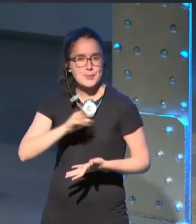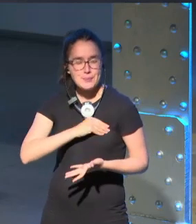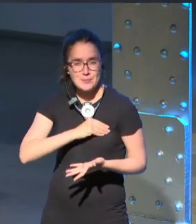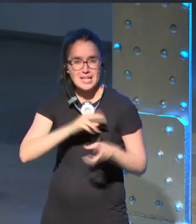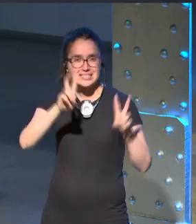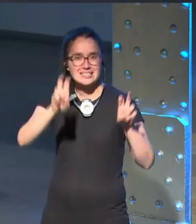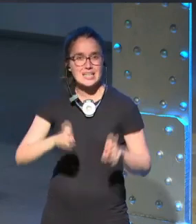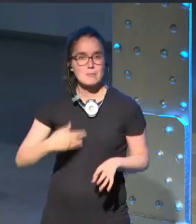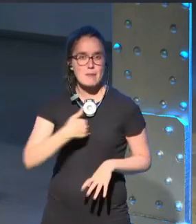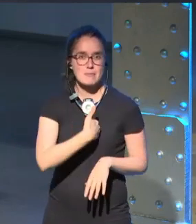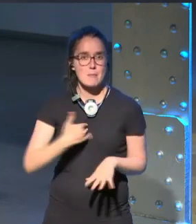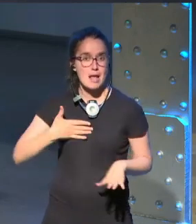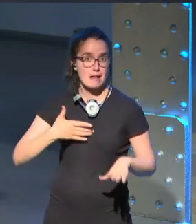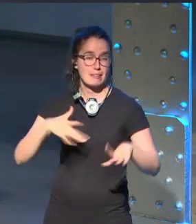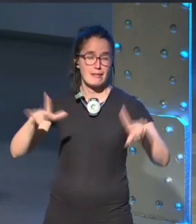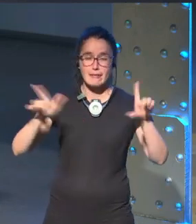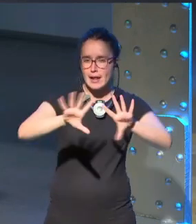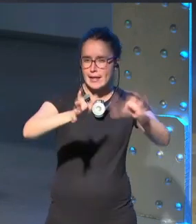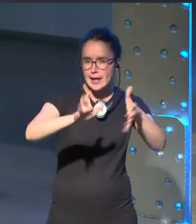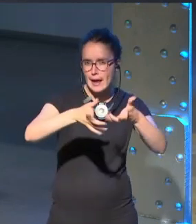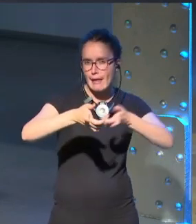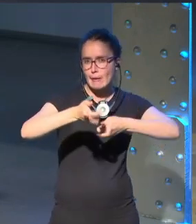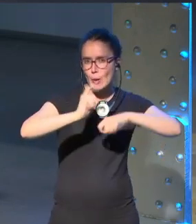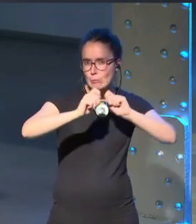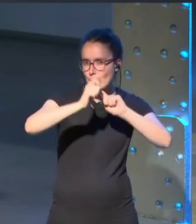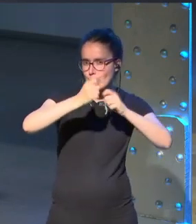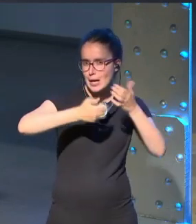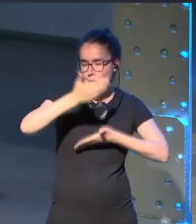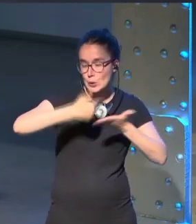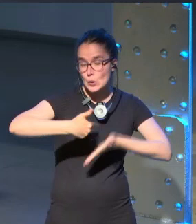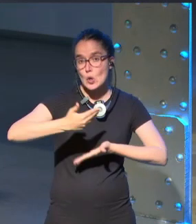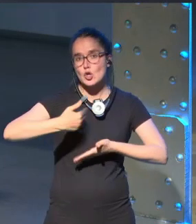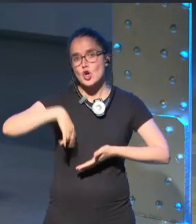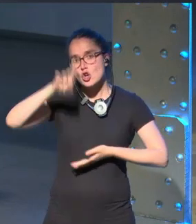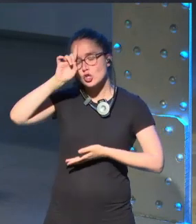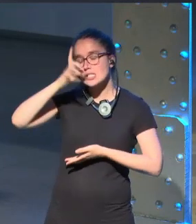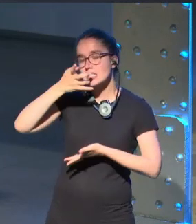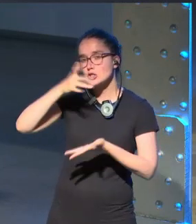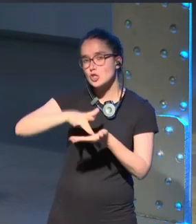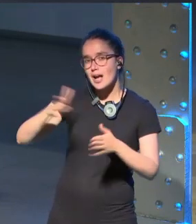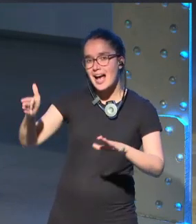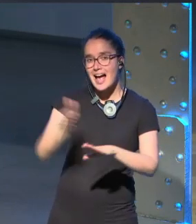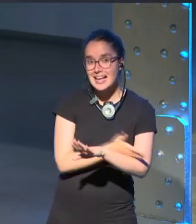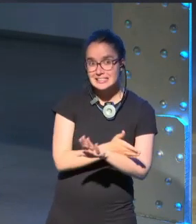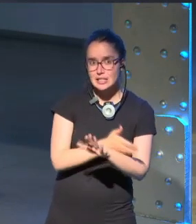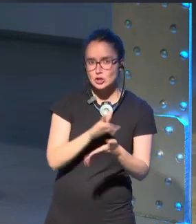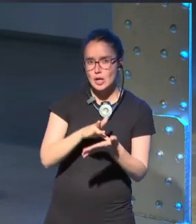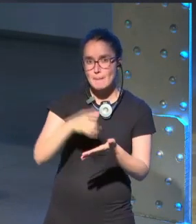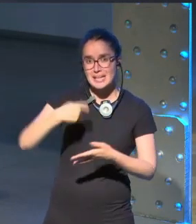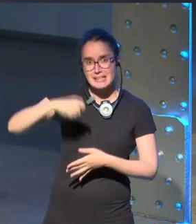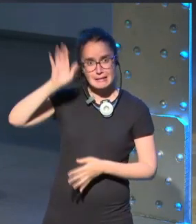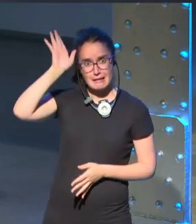pessimistic about the role of the media. I don't know if you wrote it before